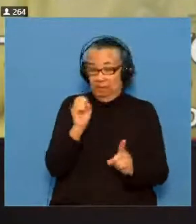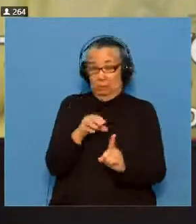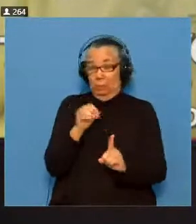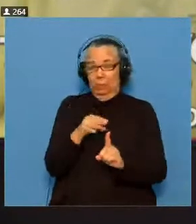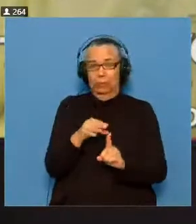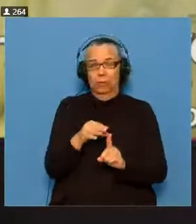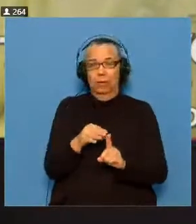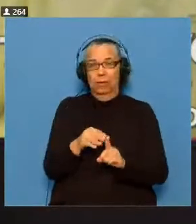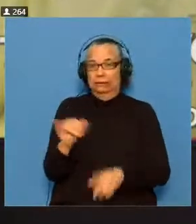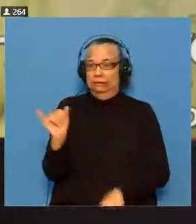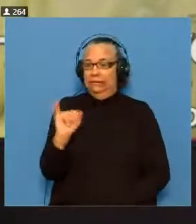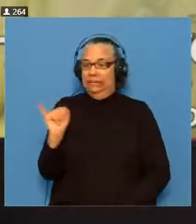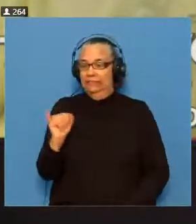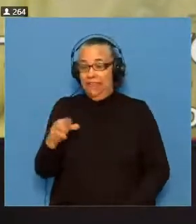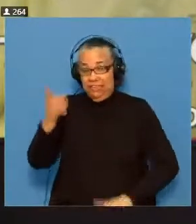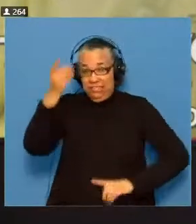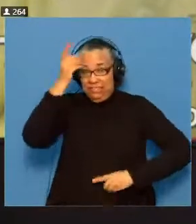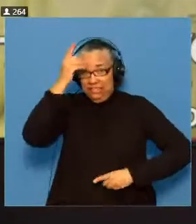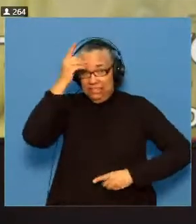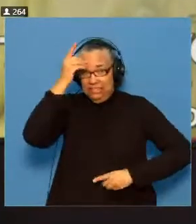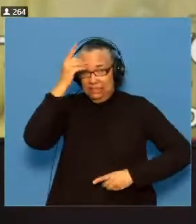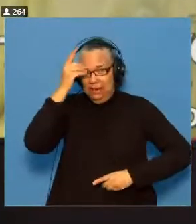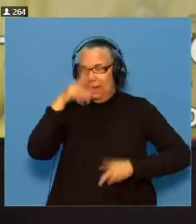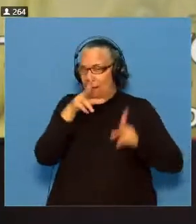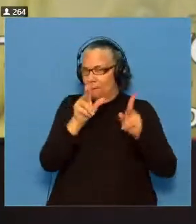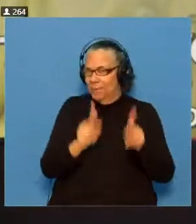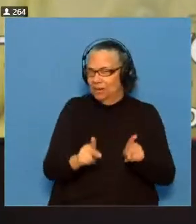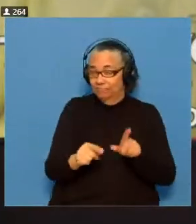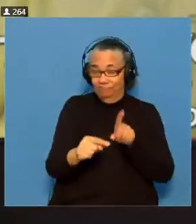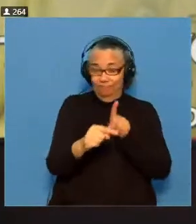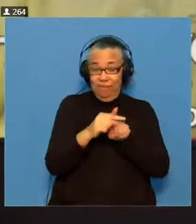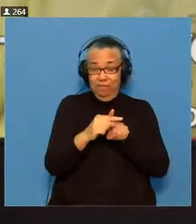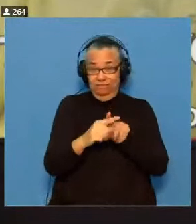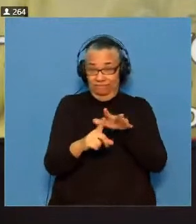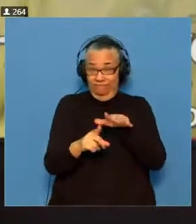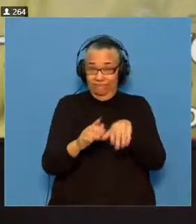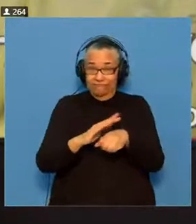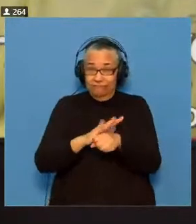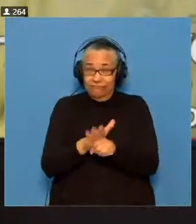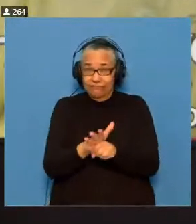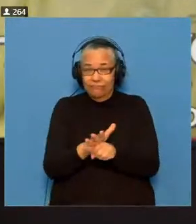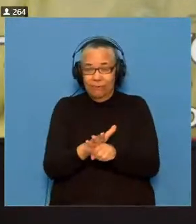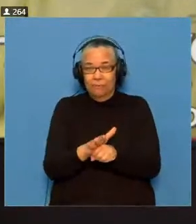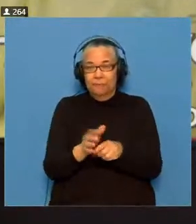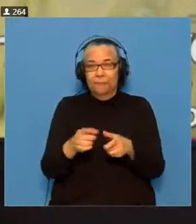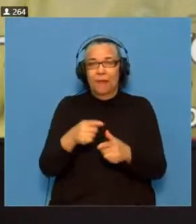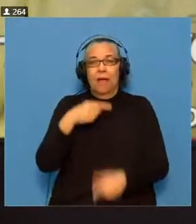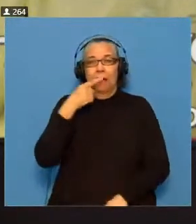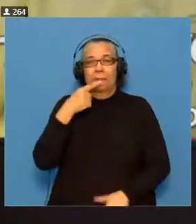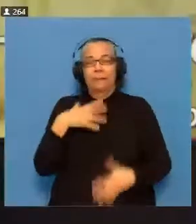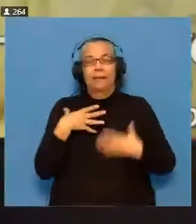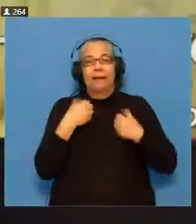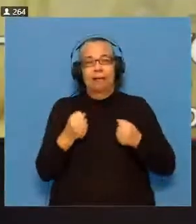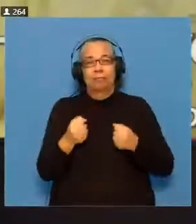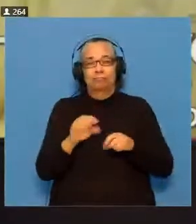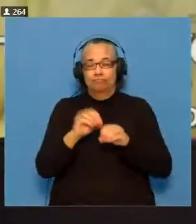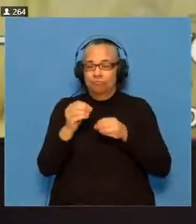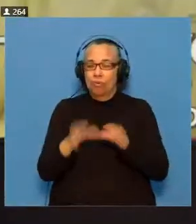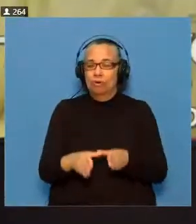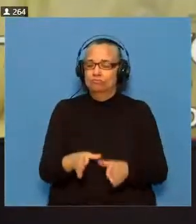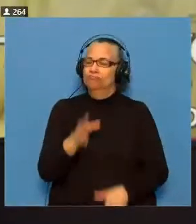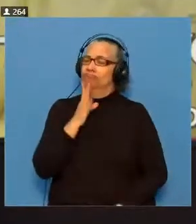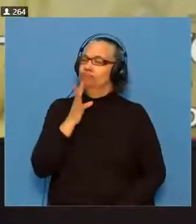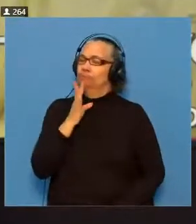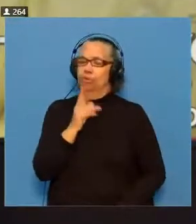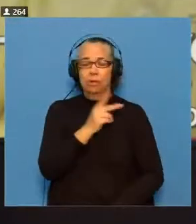to an infectious disease. If a person tests positive for coronavirus, A public health officer would speak to the